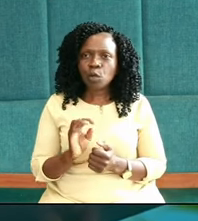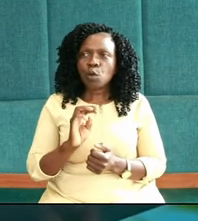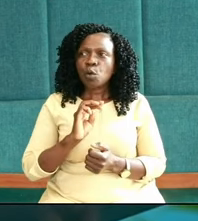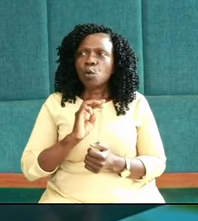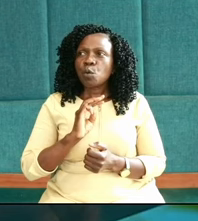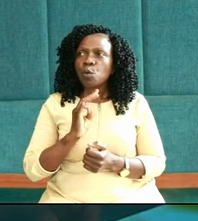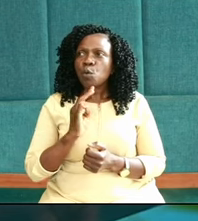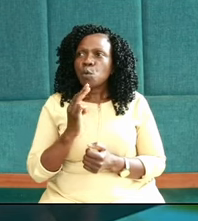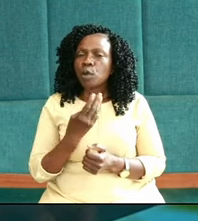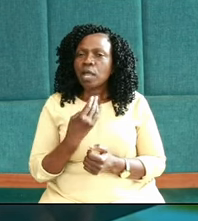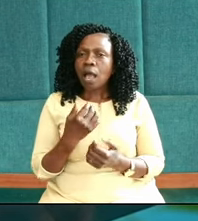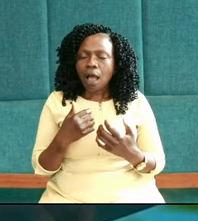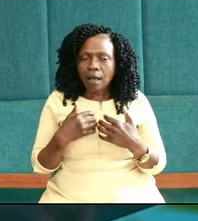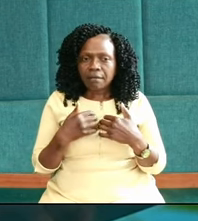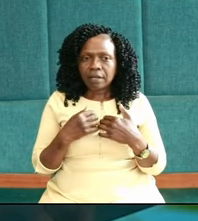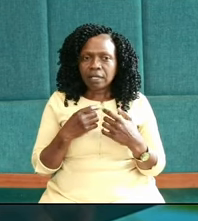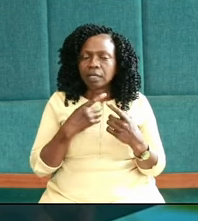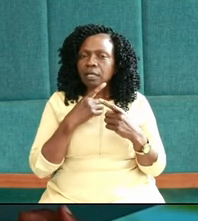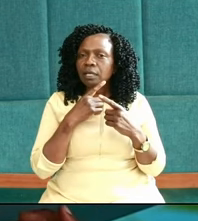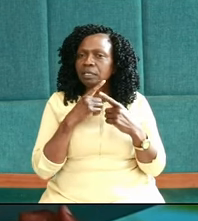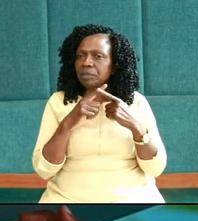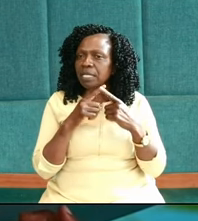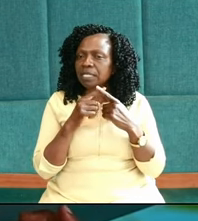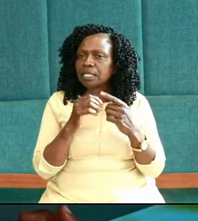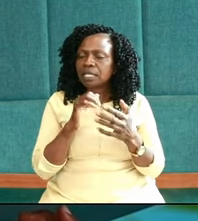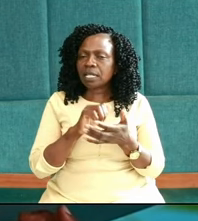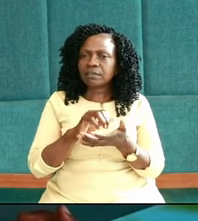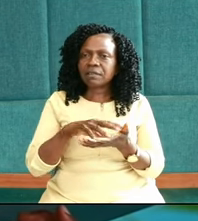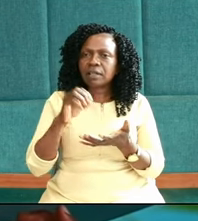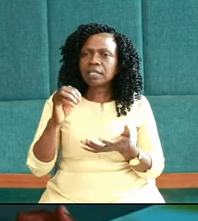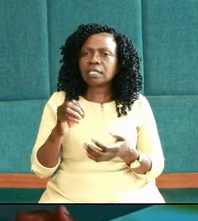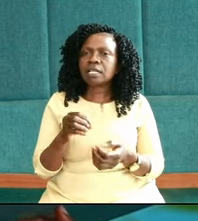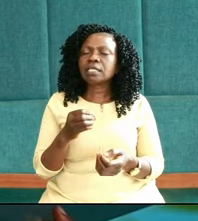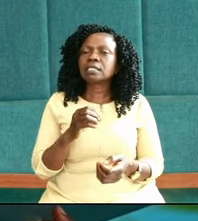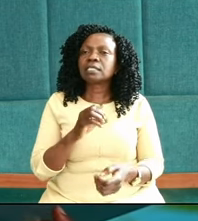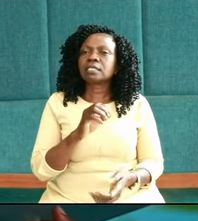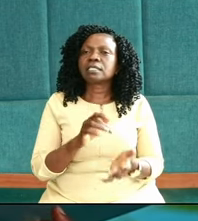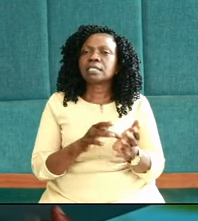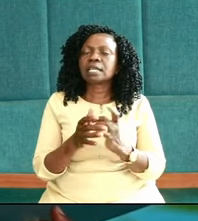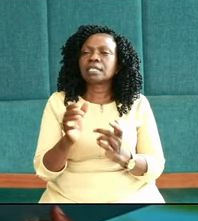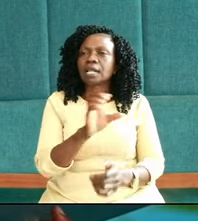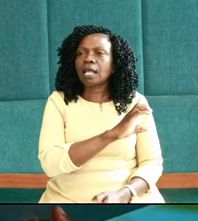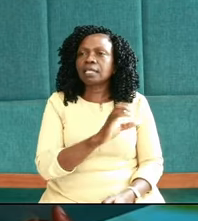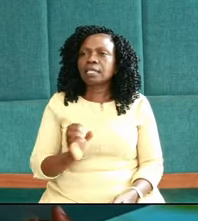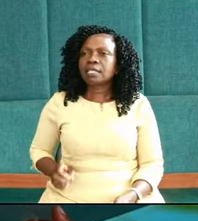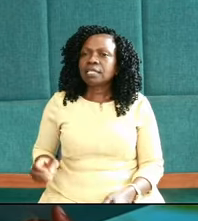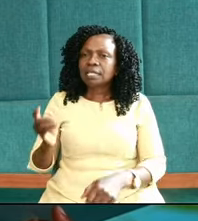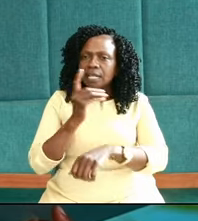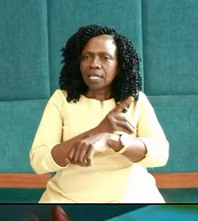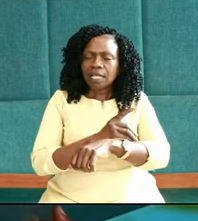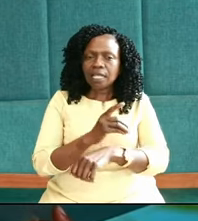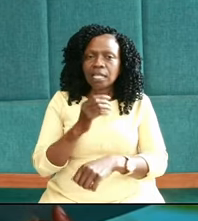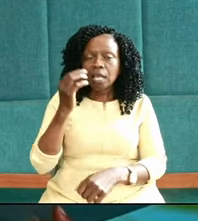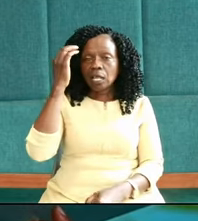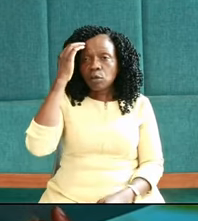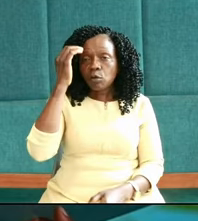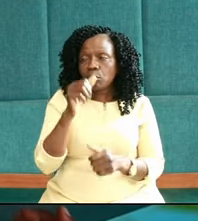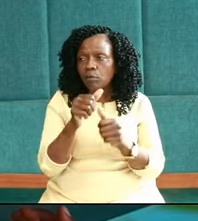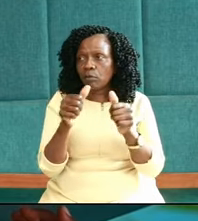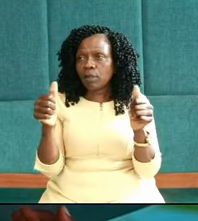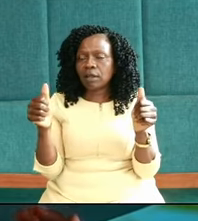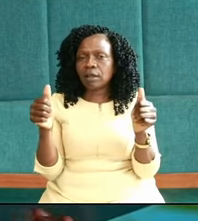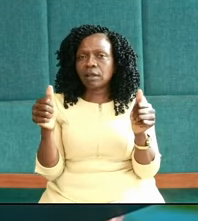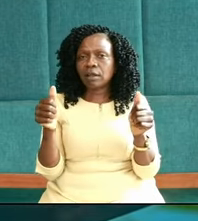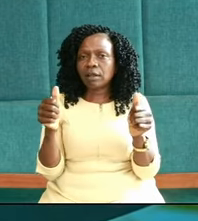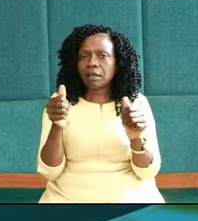with such an experience that they spent with Jesus that day, they were convinced. You don't need to